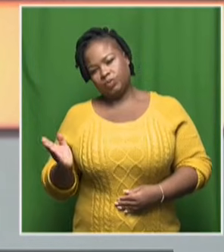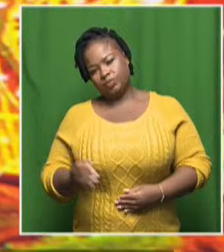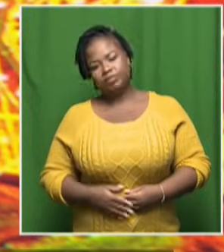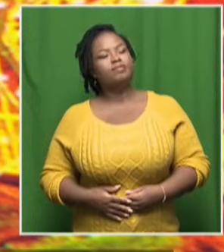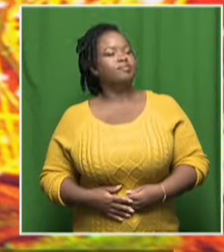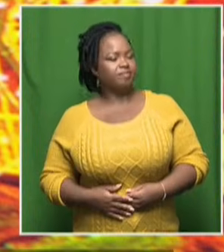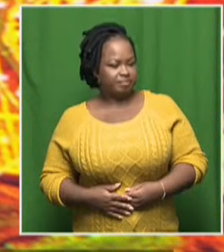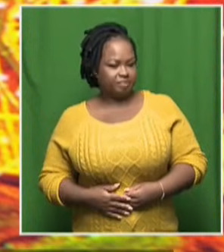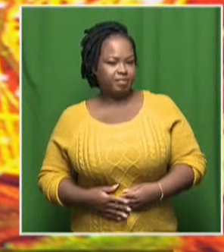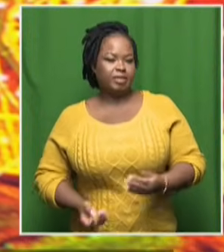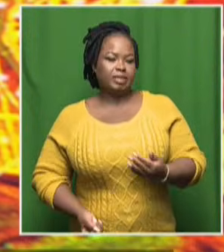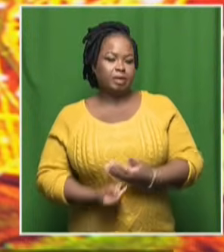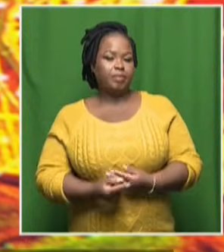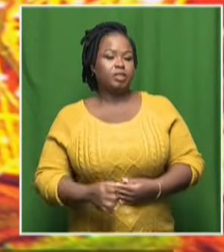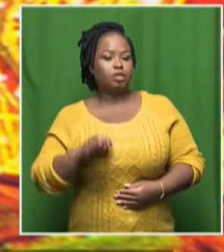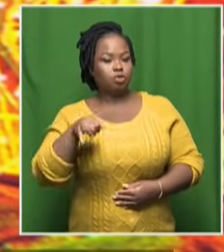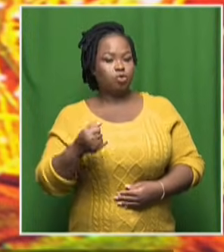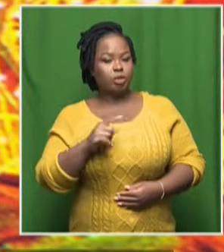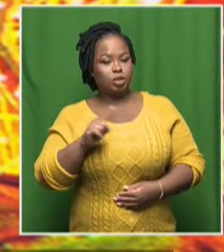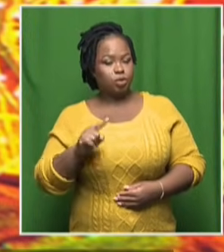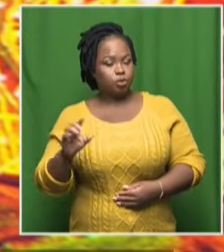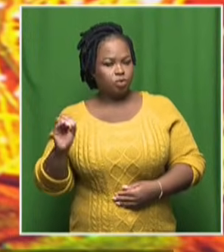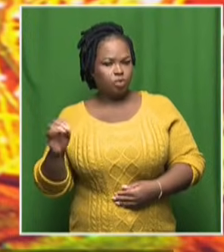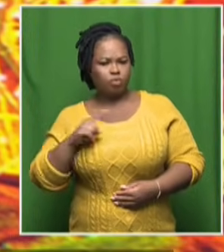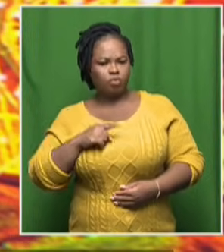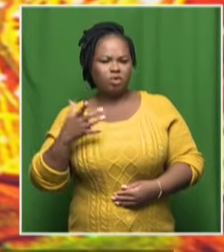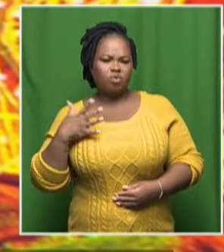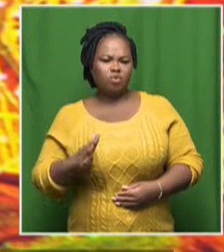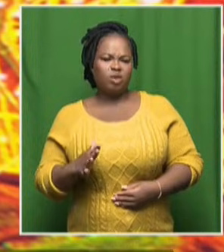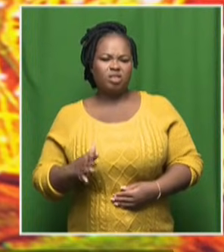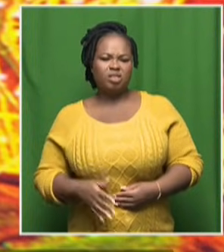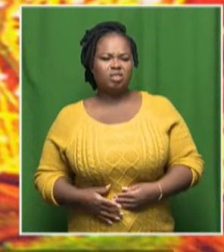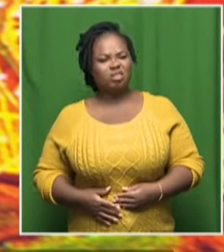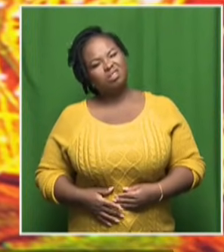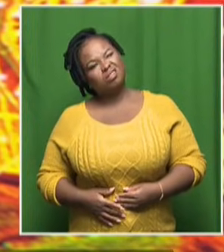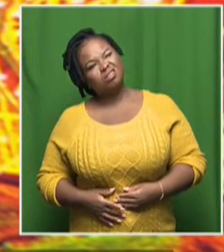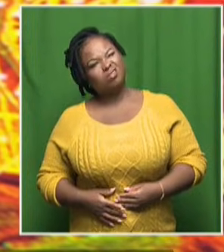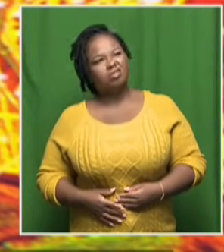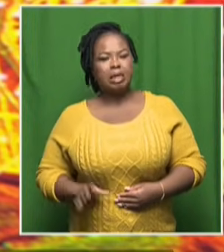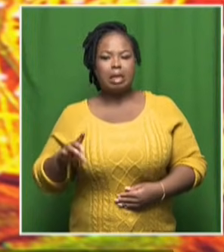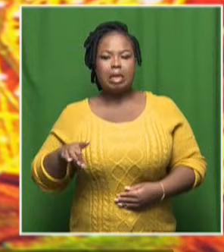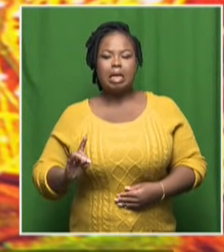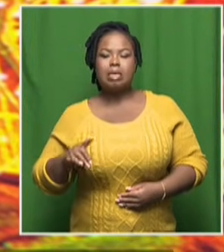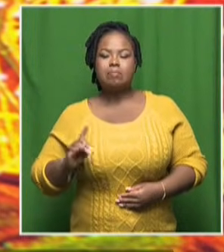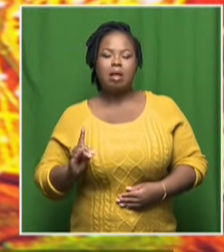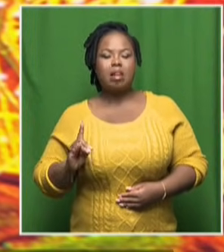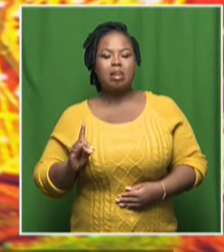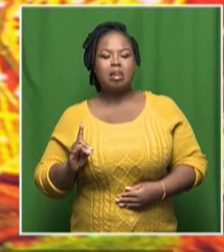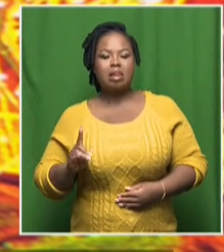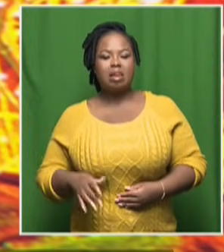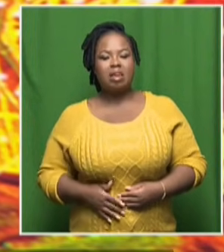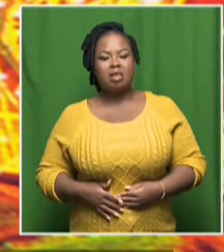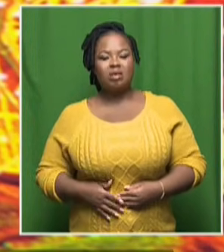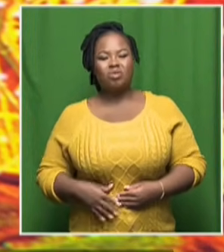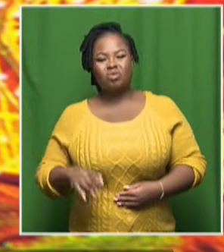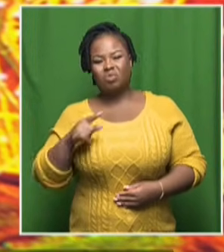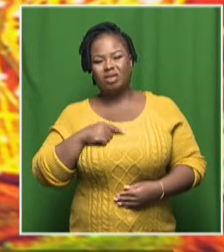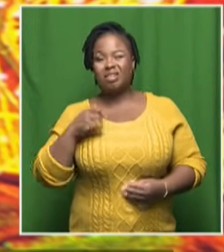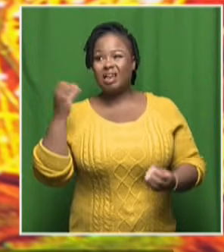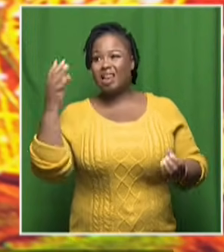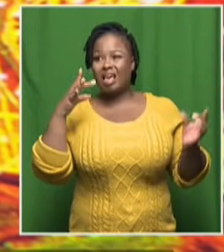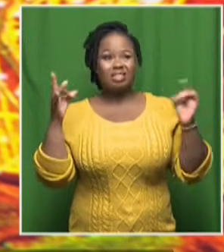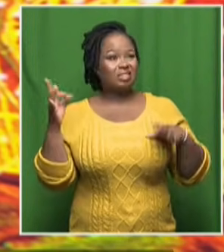It happens at the Joburg Zoo, and because we wanted to eliminate the animal structures, you know, I mean, you can put the